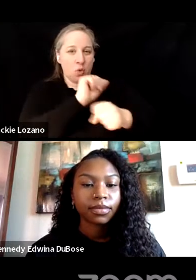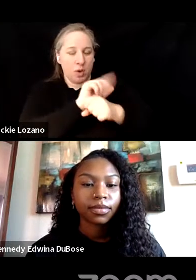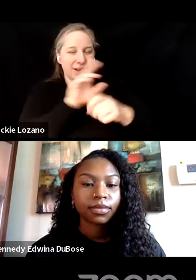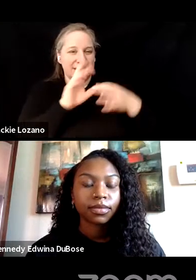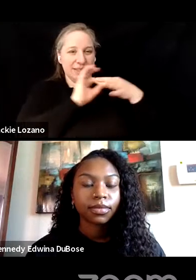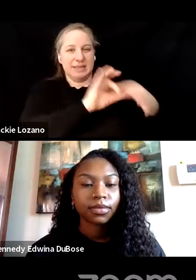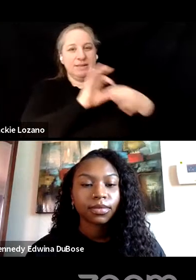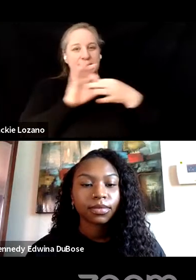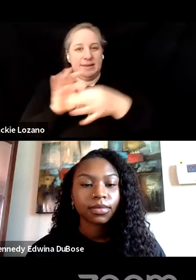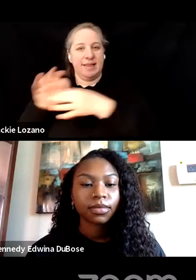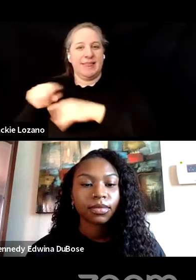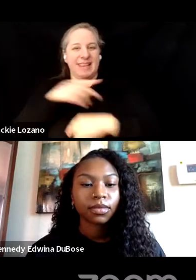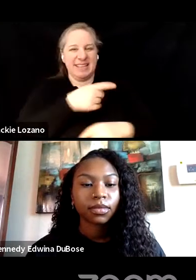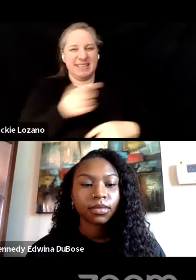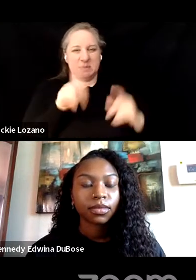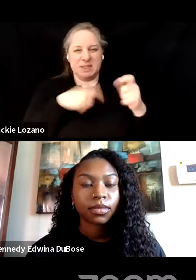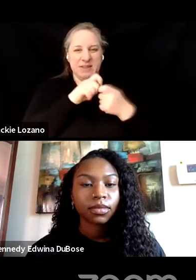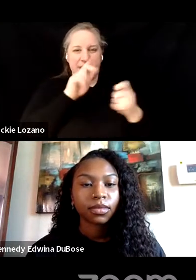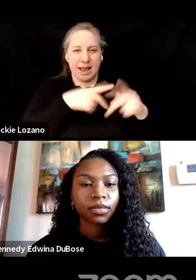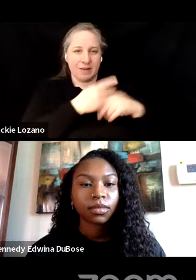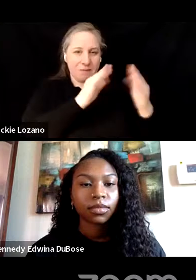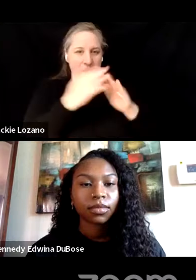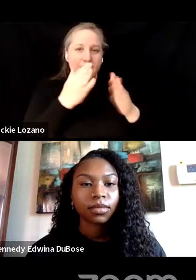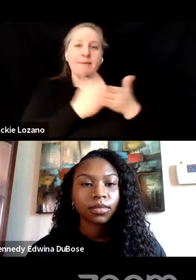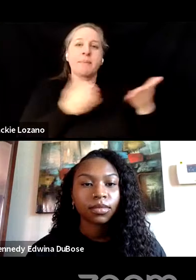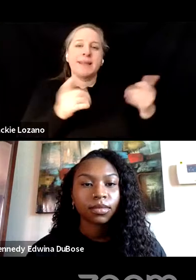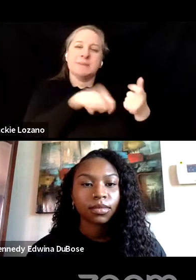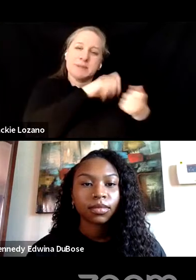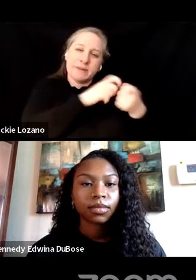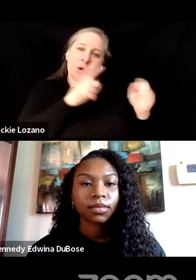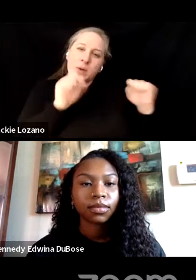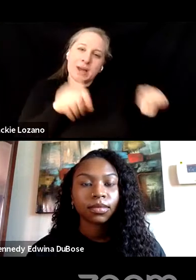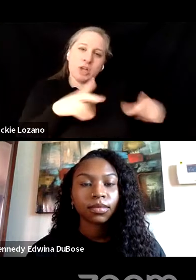So what are some of the things that we could do specifically?